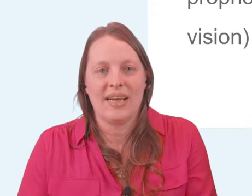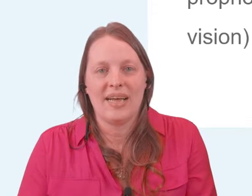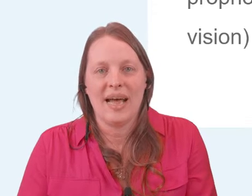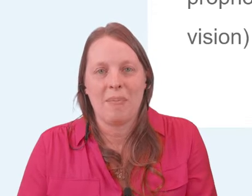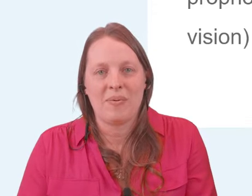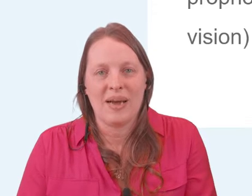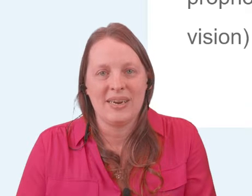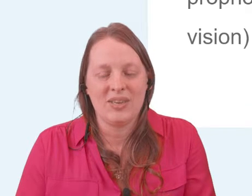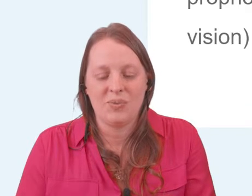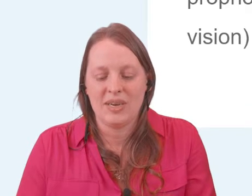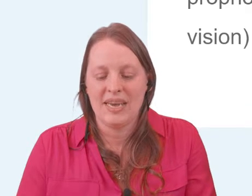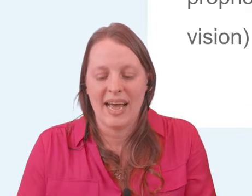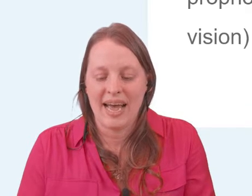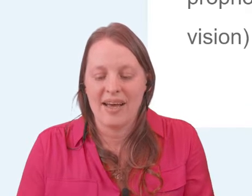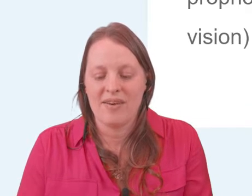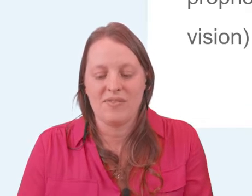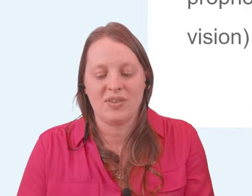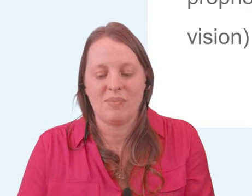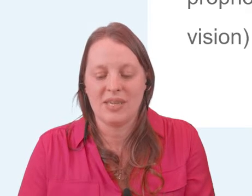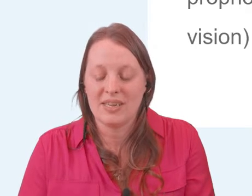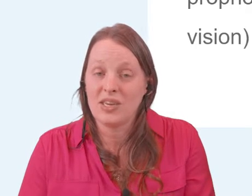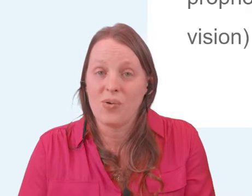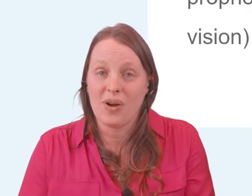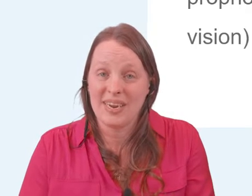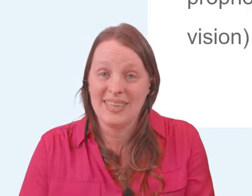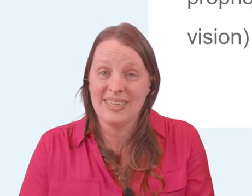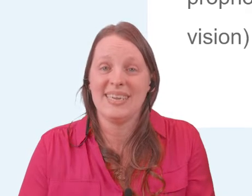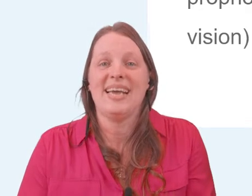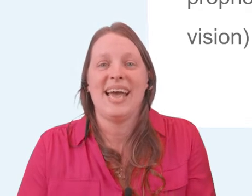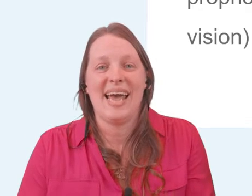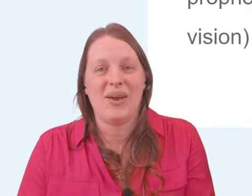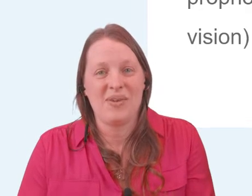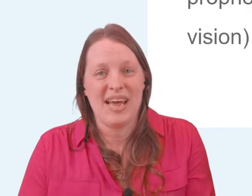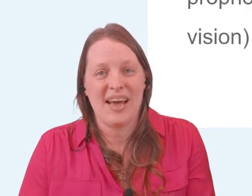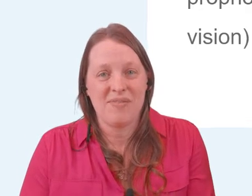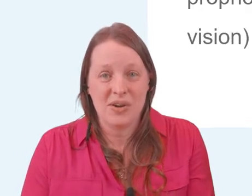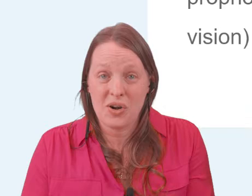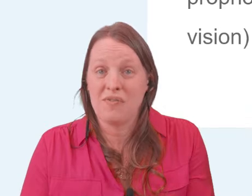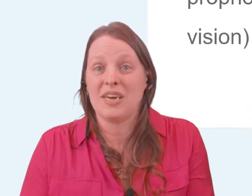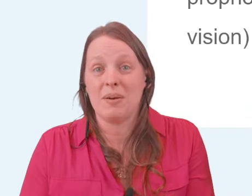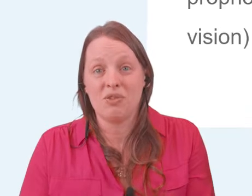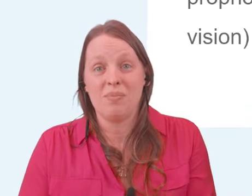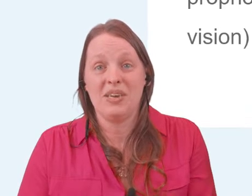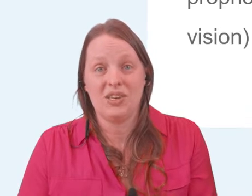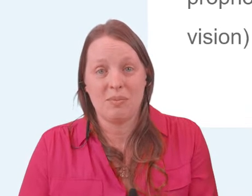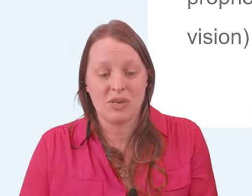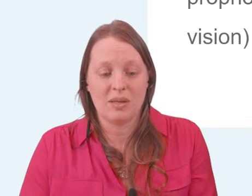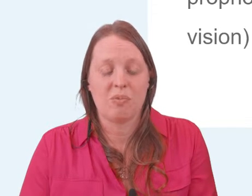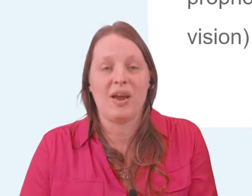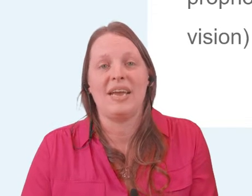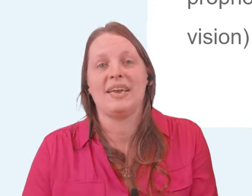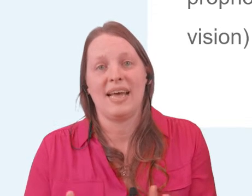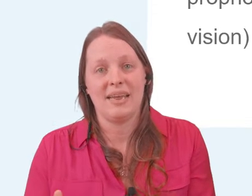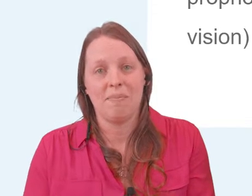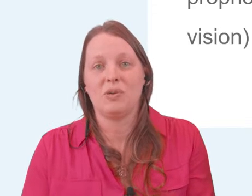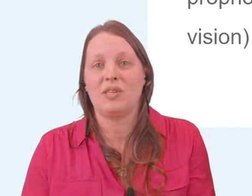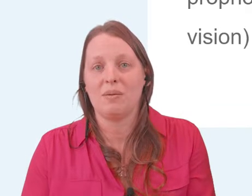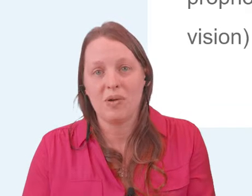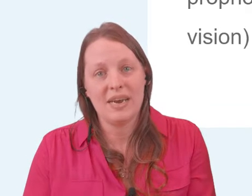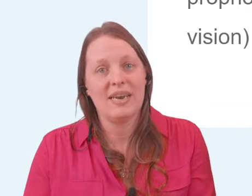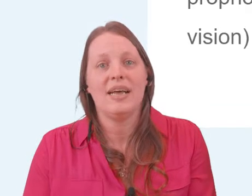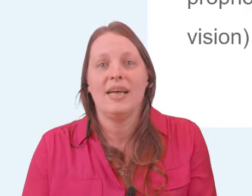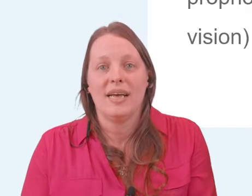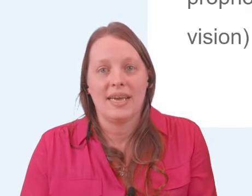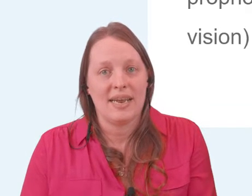little apparatus, we have some sensing organs, and we have a nerve that comes from each of them to the brain, and that input to